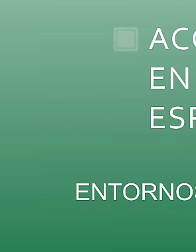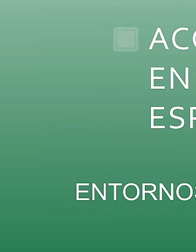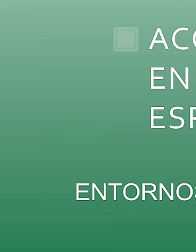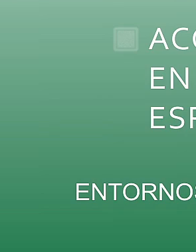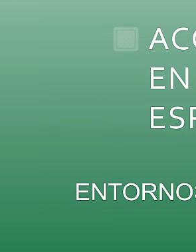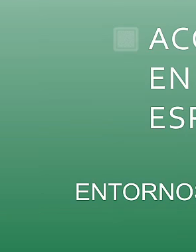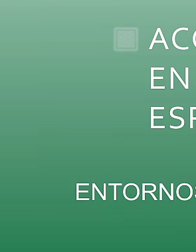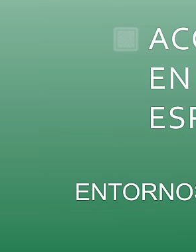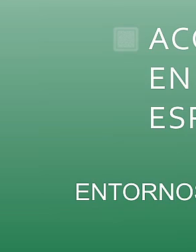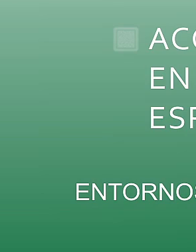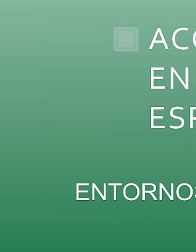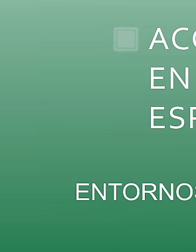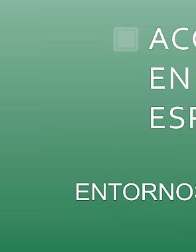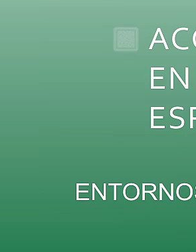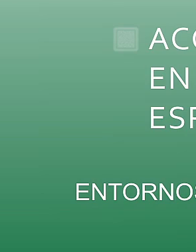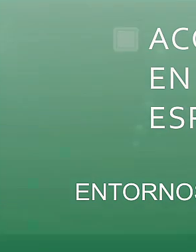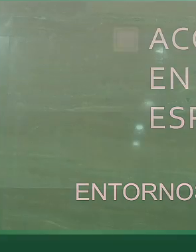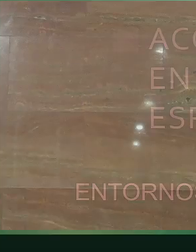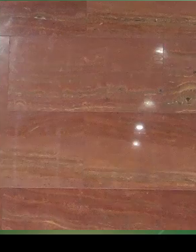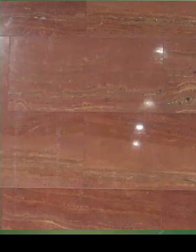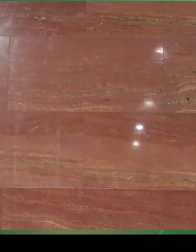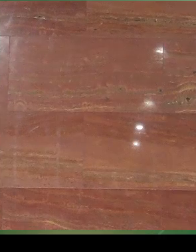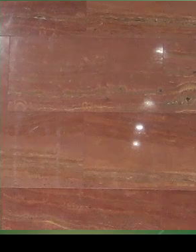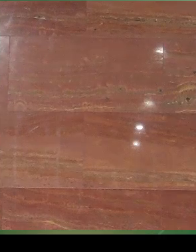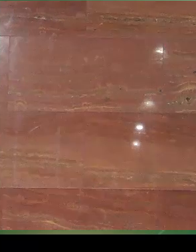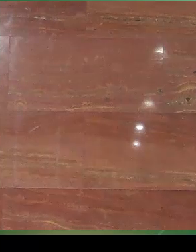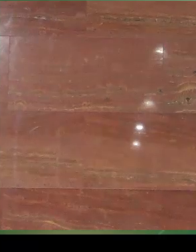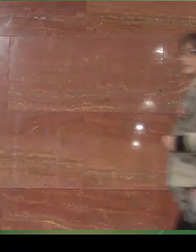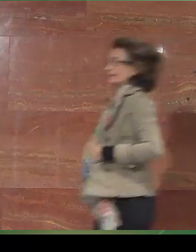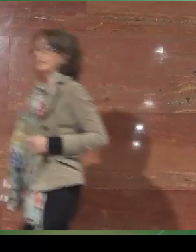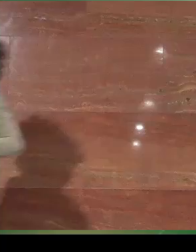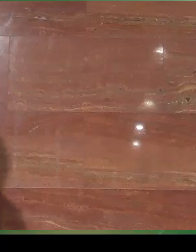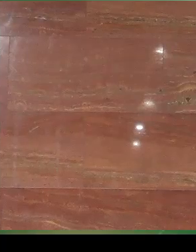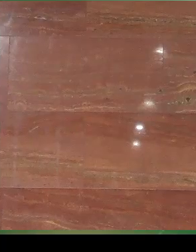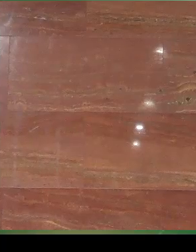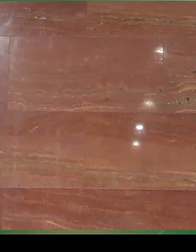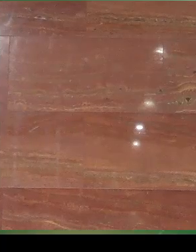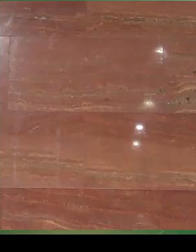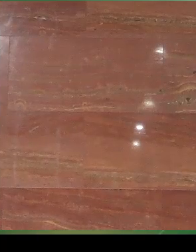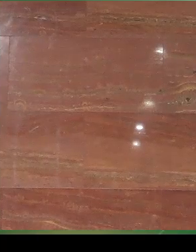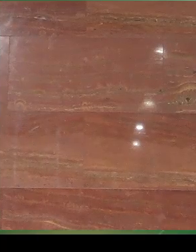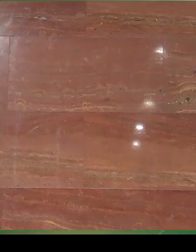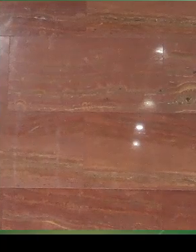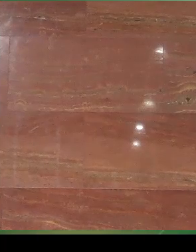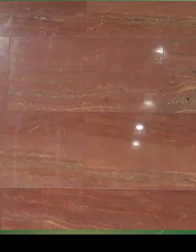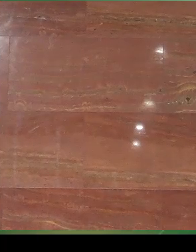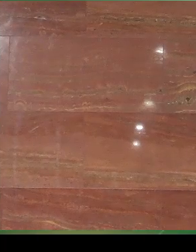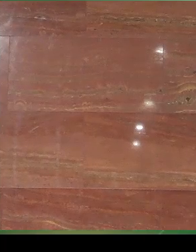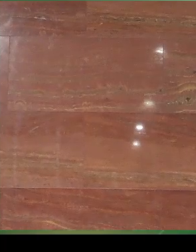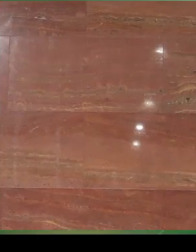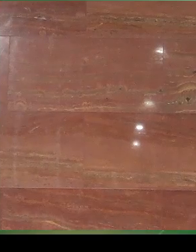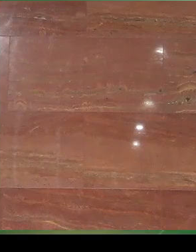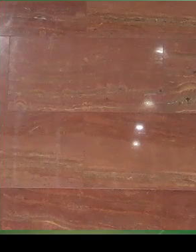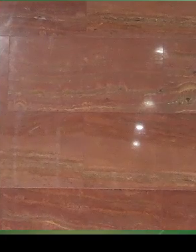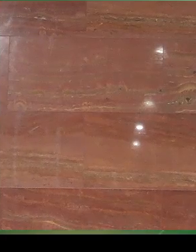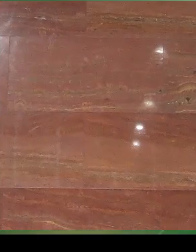He's gone, but I don't know where he's gone. Otherwise we can have one ear each. We'll have one